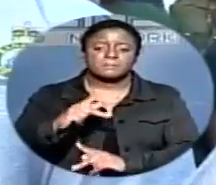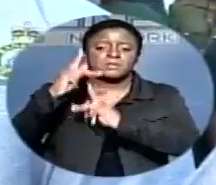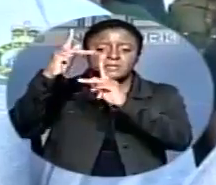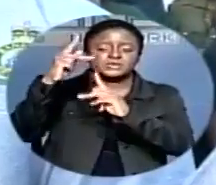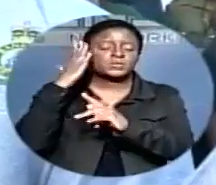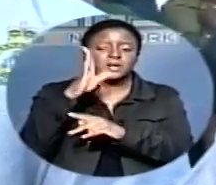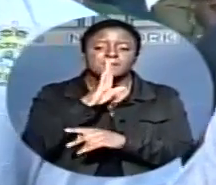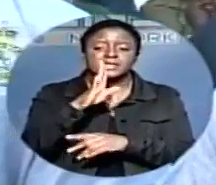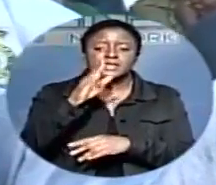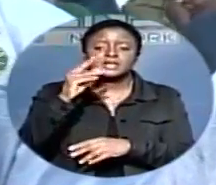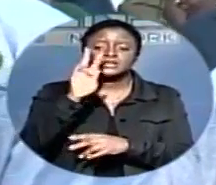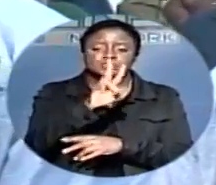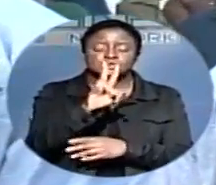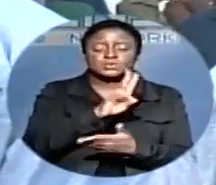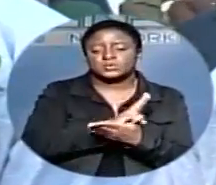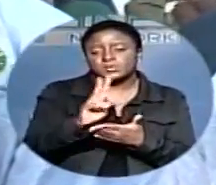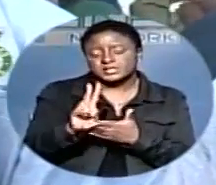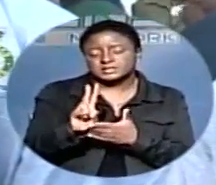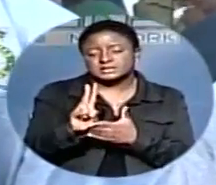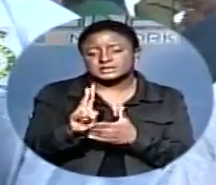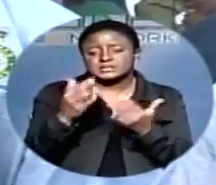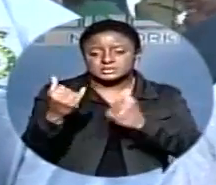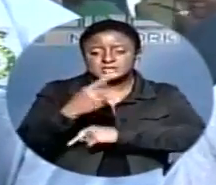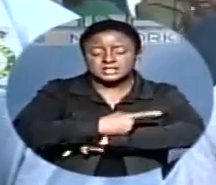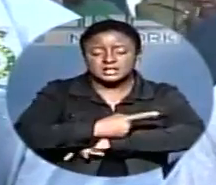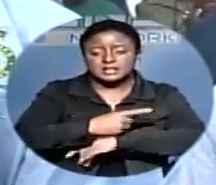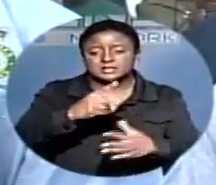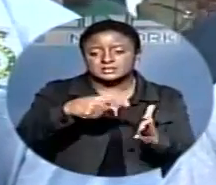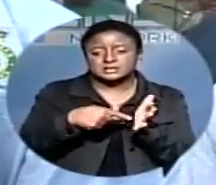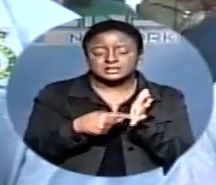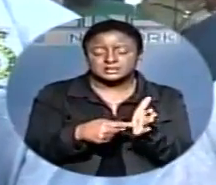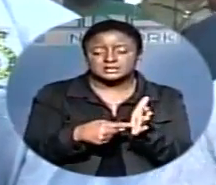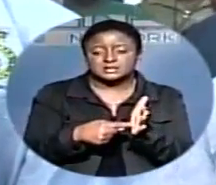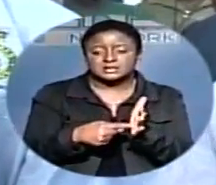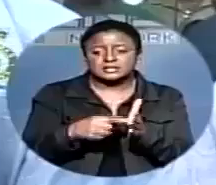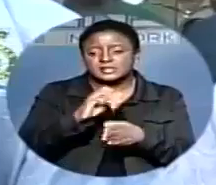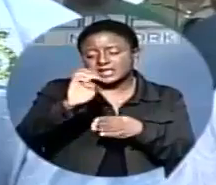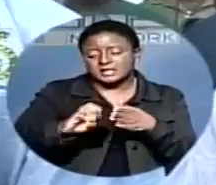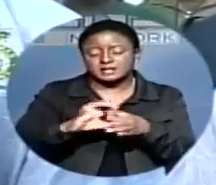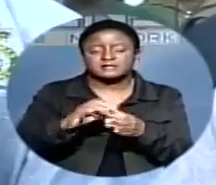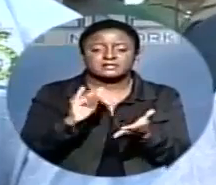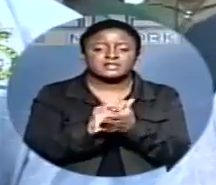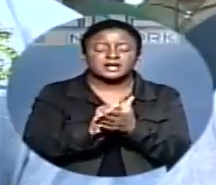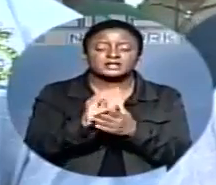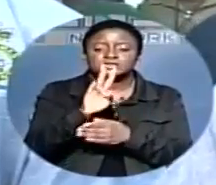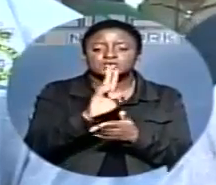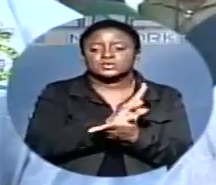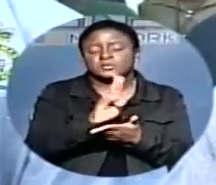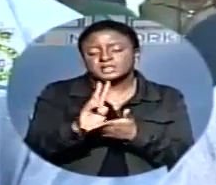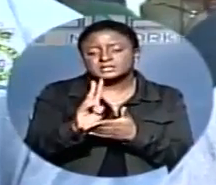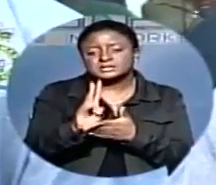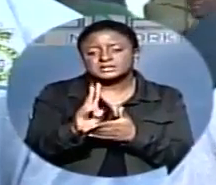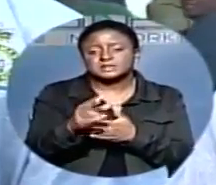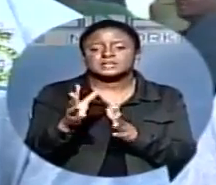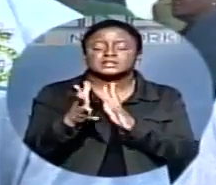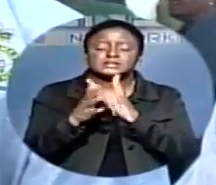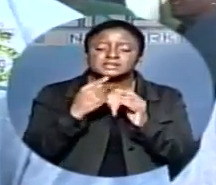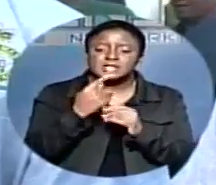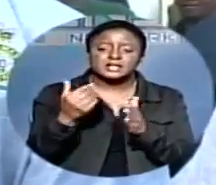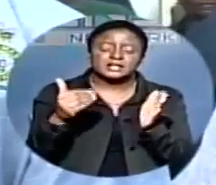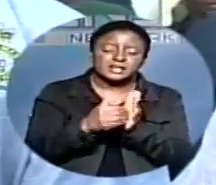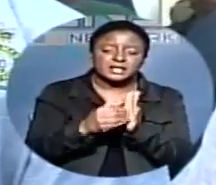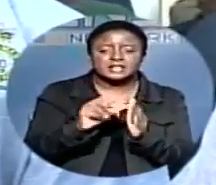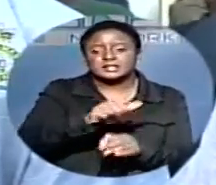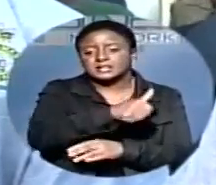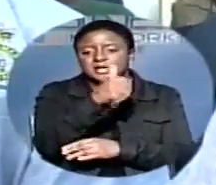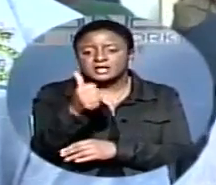end of that 2 weeks. The minister has called me and said that he is anticipating it will be another week, but you already gave your word in